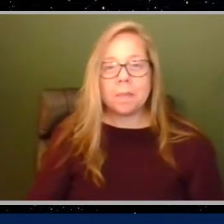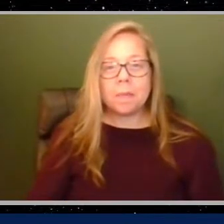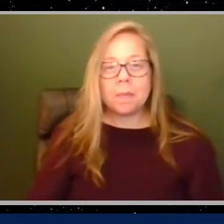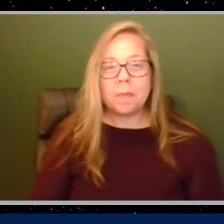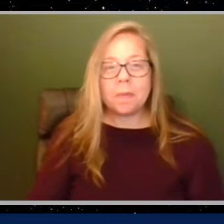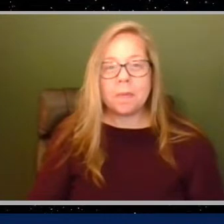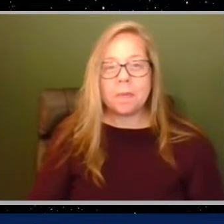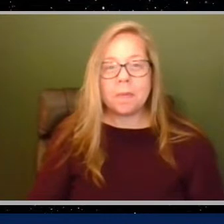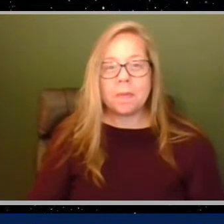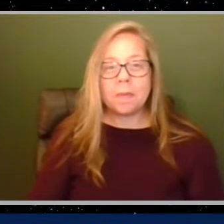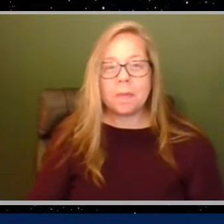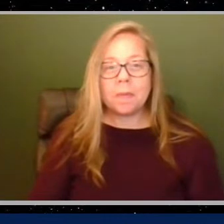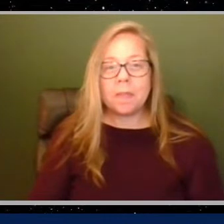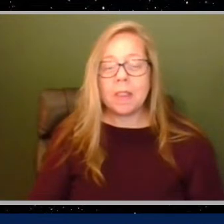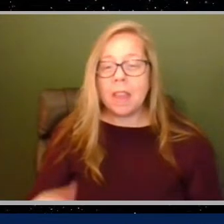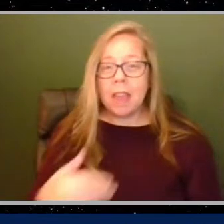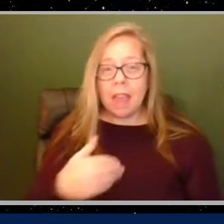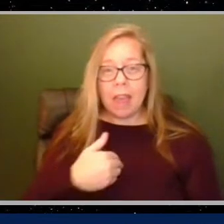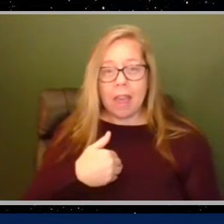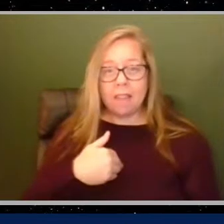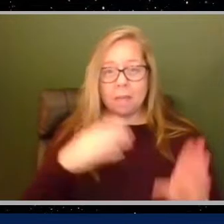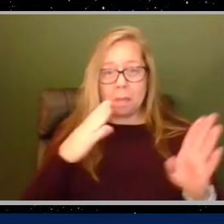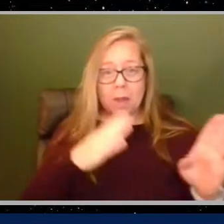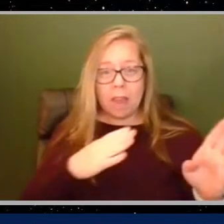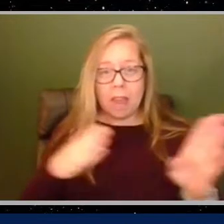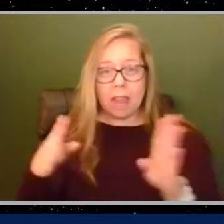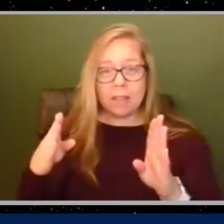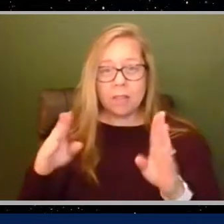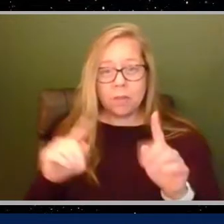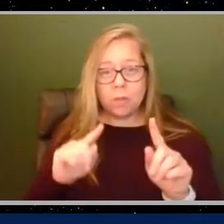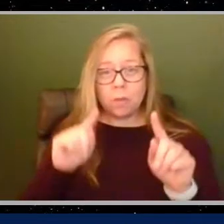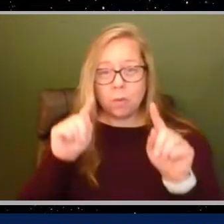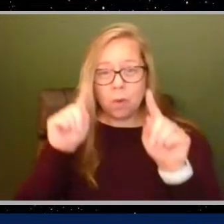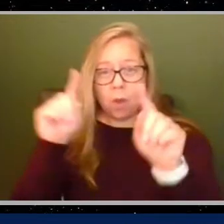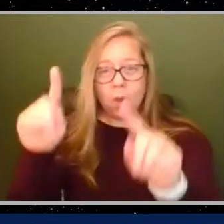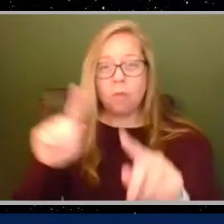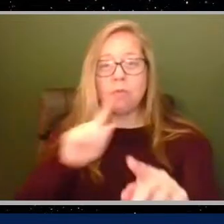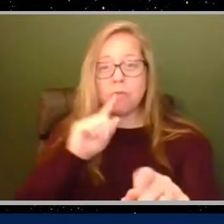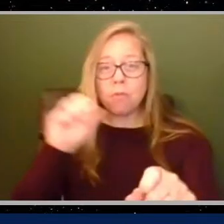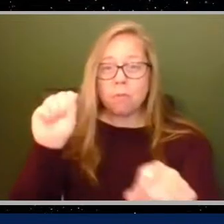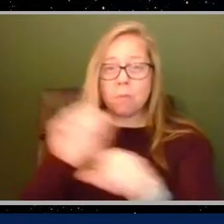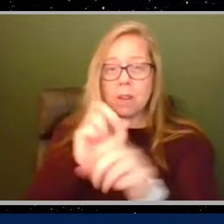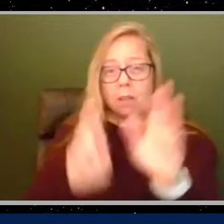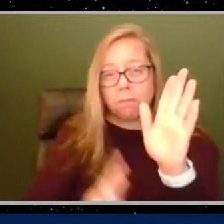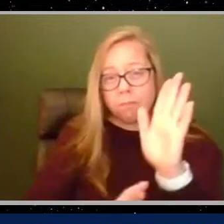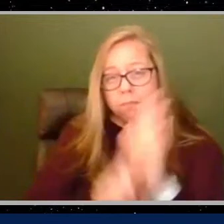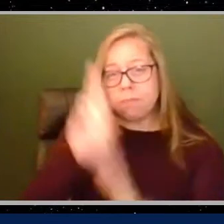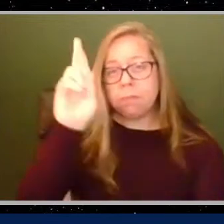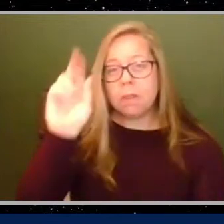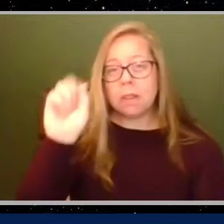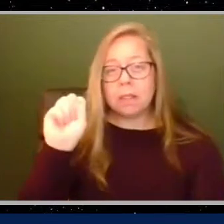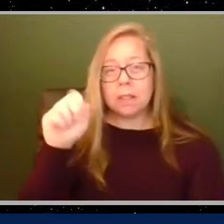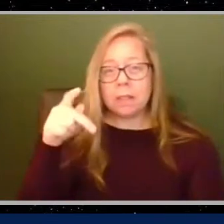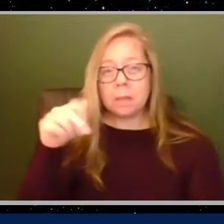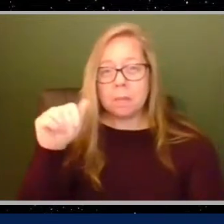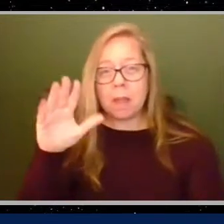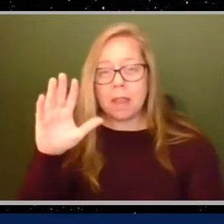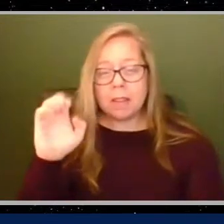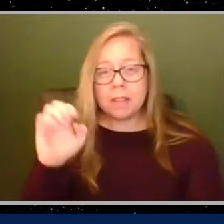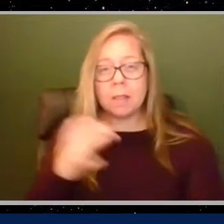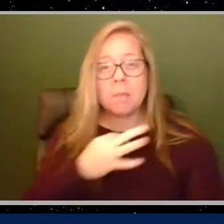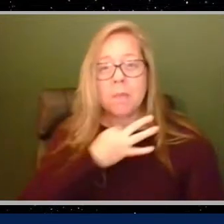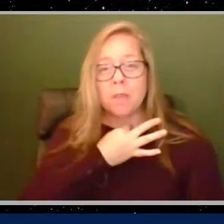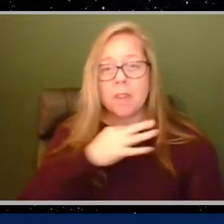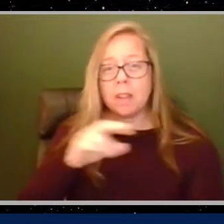to go into space? Like actually into space? Has NASA ever had a differently abled astronaut or someone with a disability of some sort?